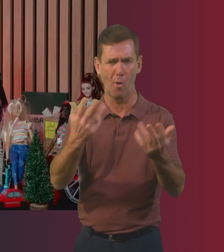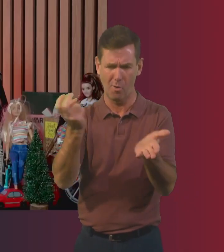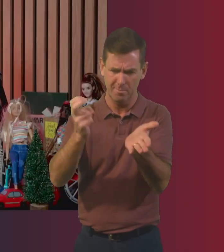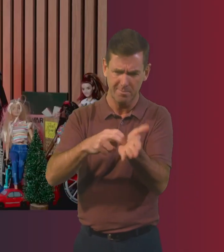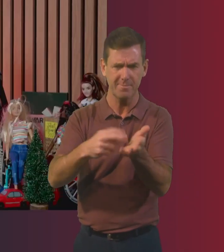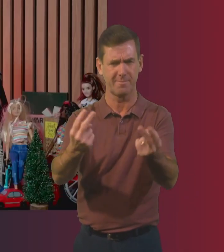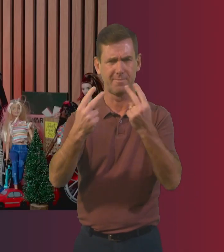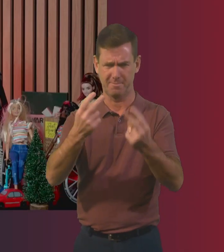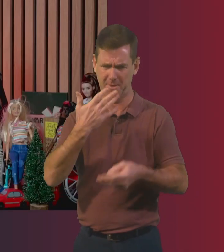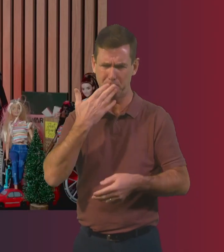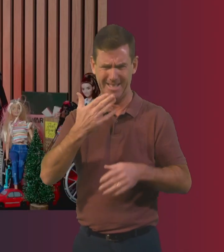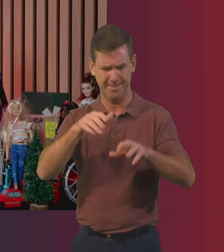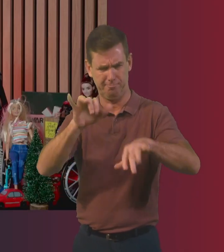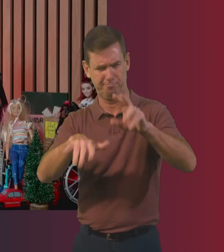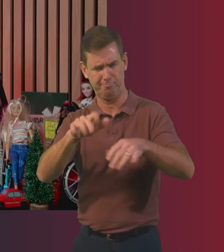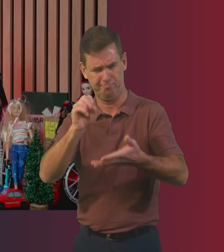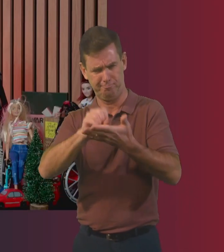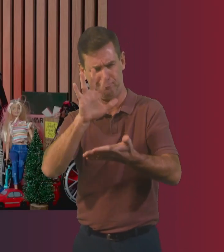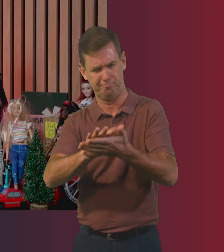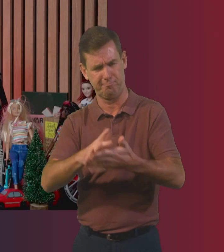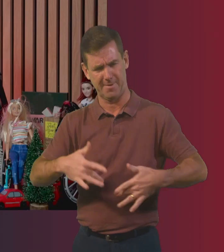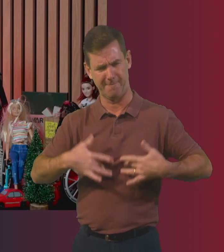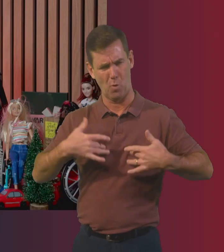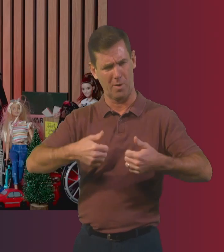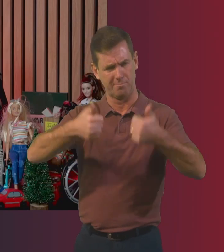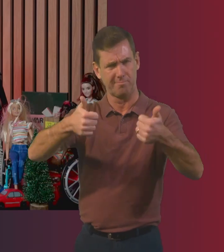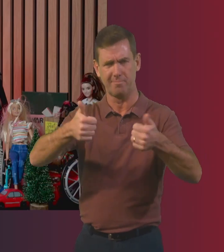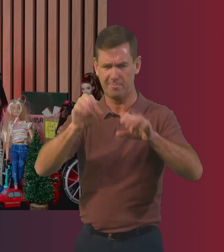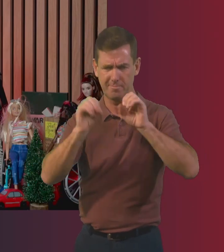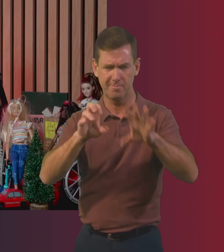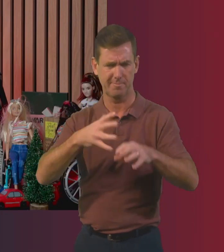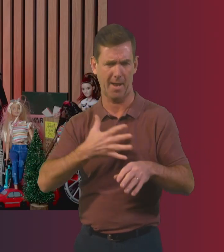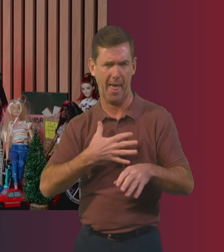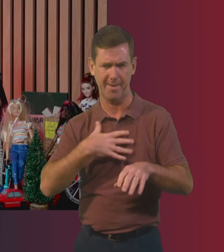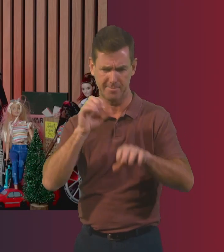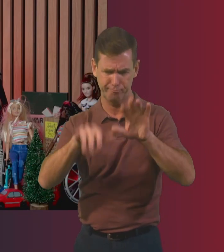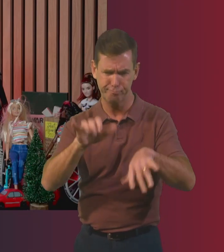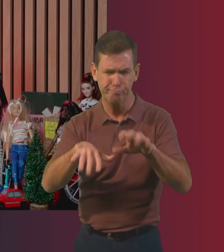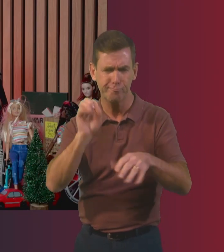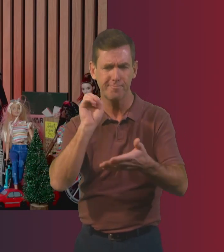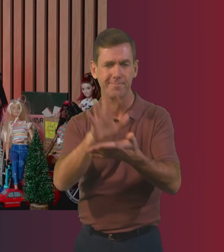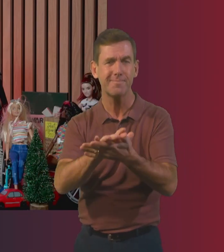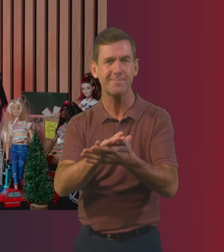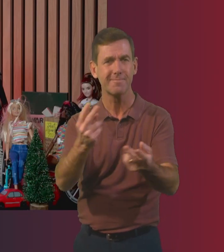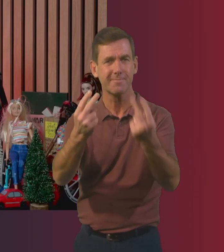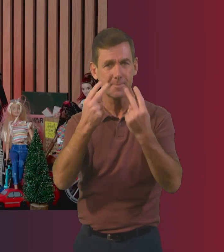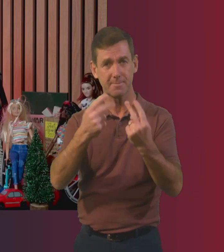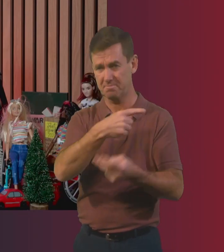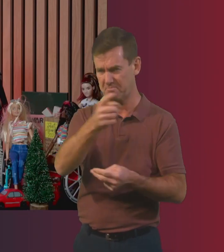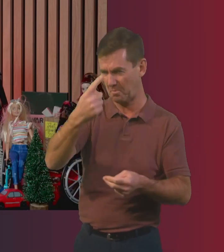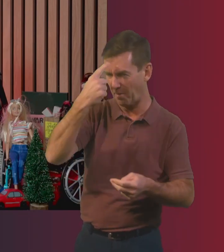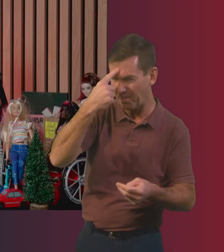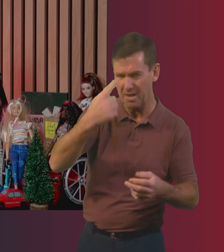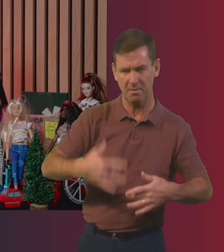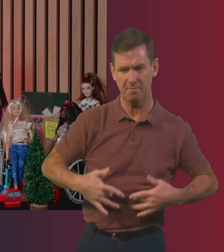please leave a review and rating if you're listening, or like and comment if you are watching. If you want to tell us what you thought, or if